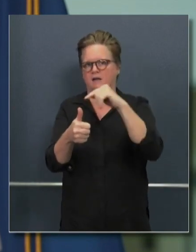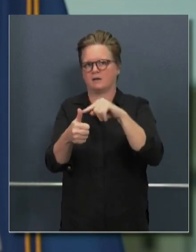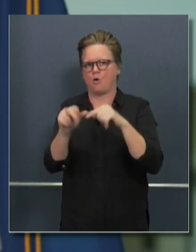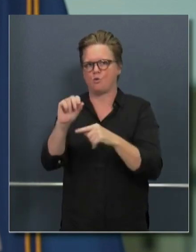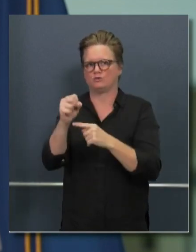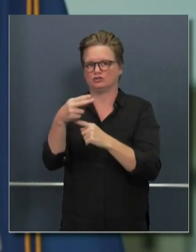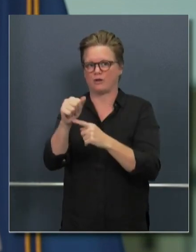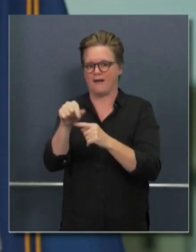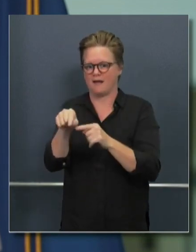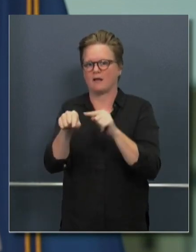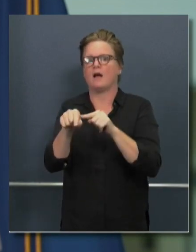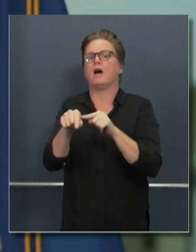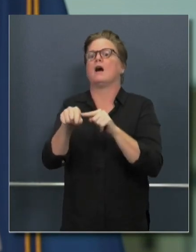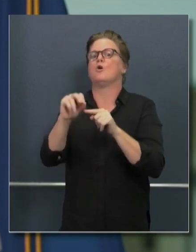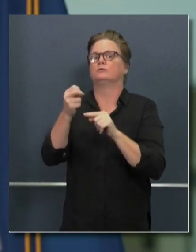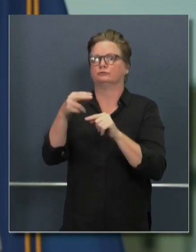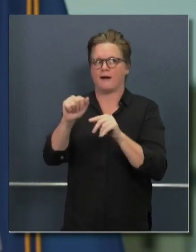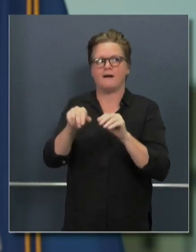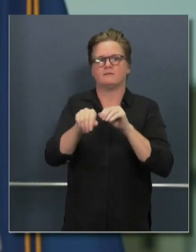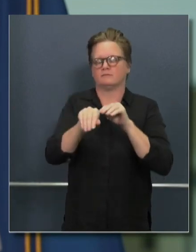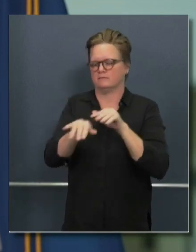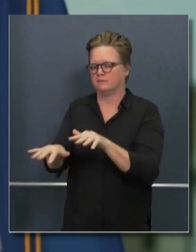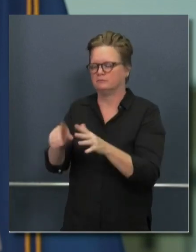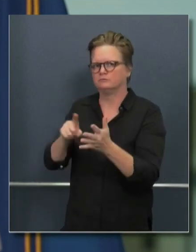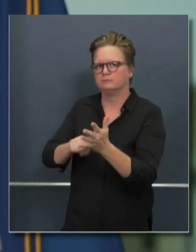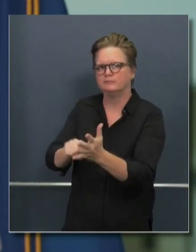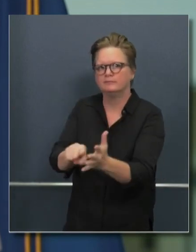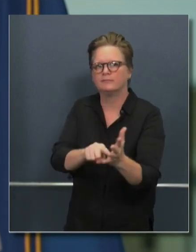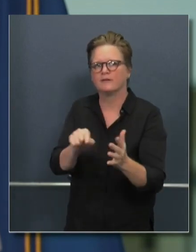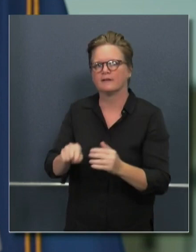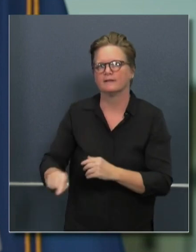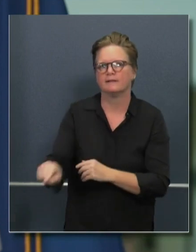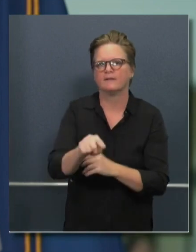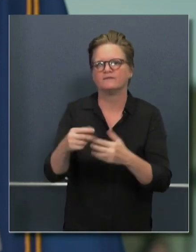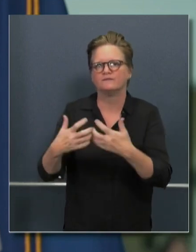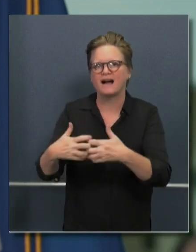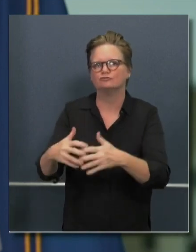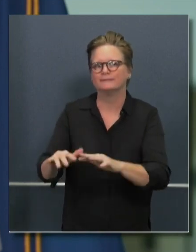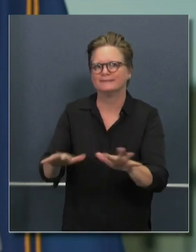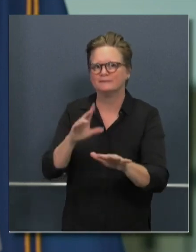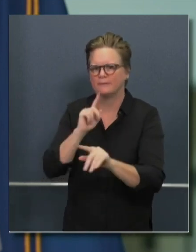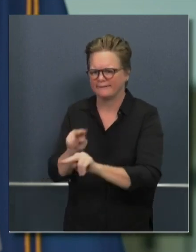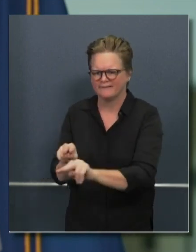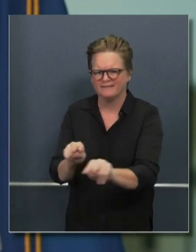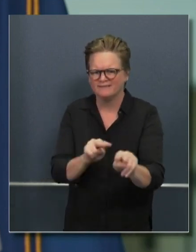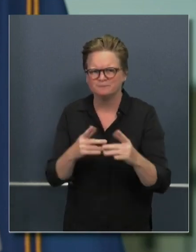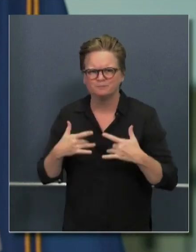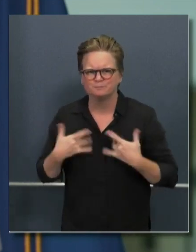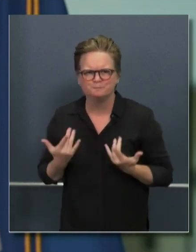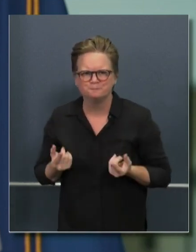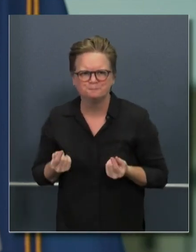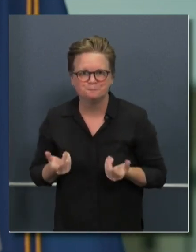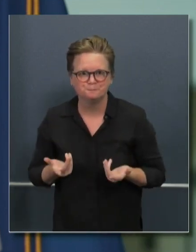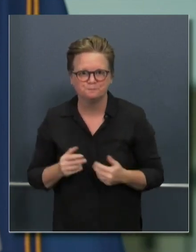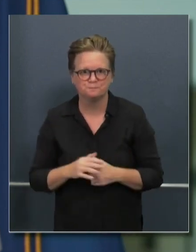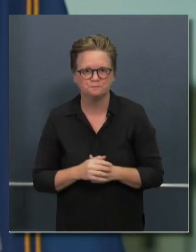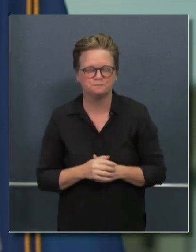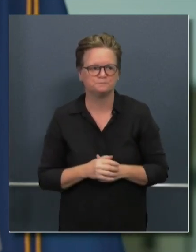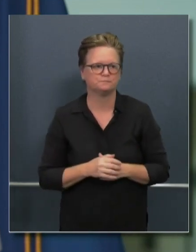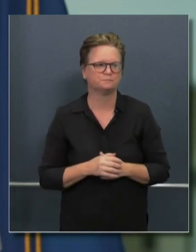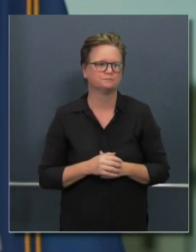Hi, Governor. Thanks for taking the question. I think no one is suggesting that the state,